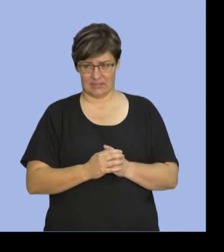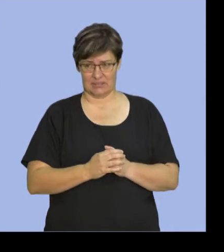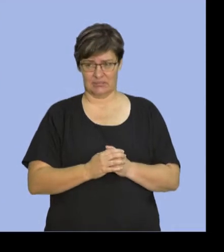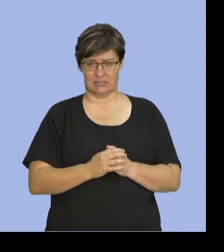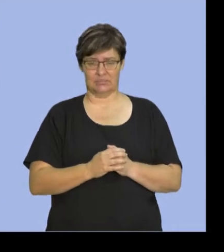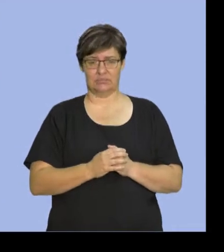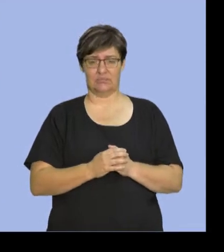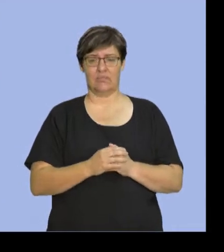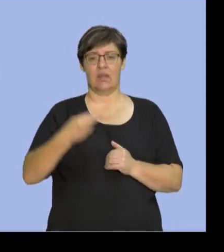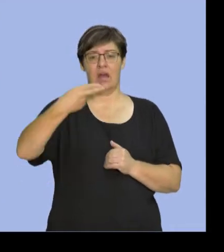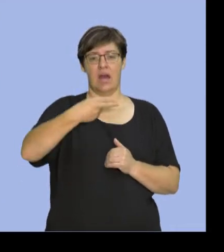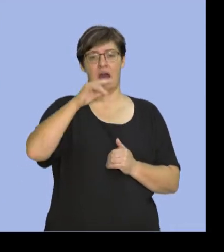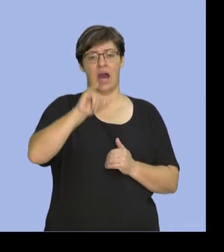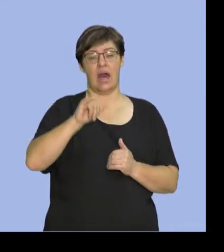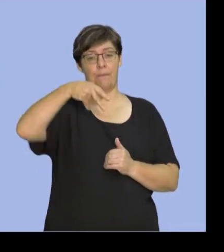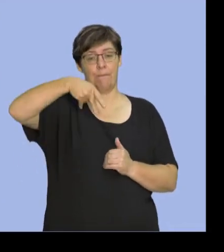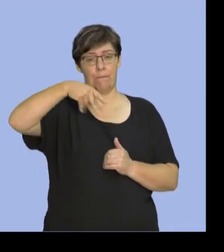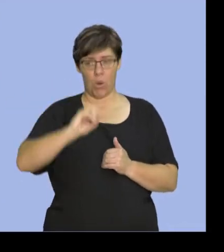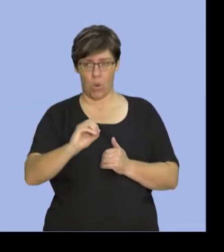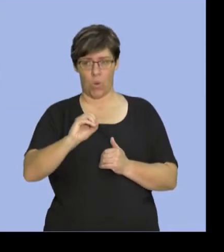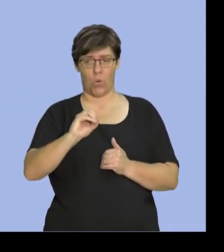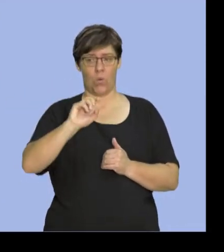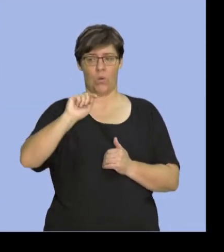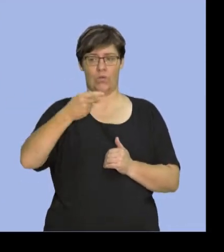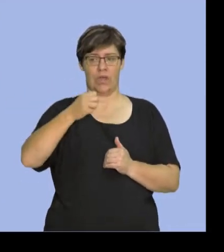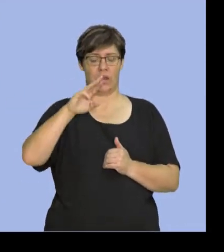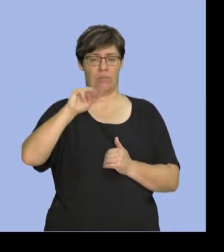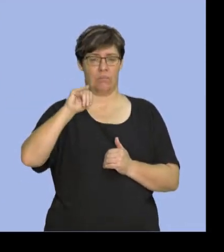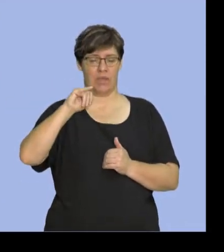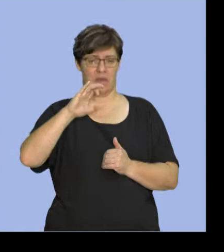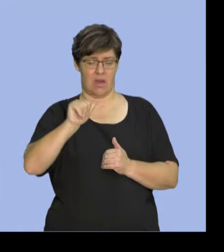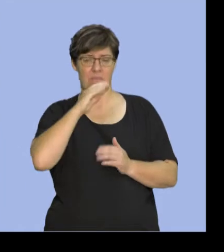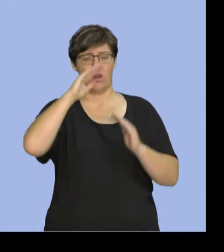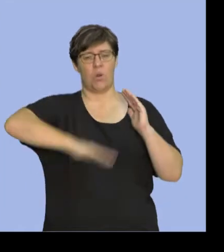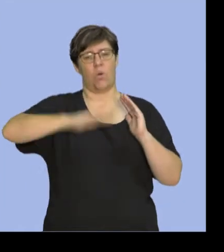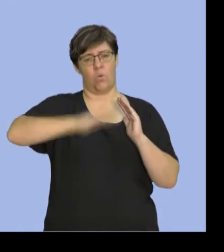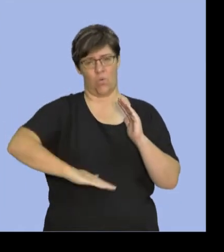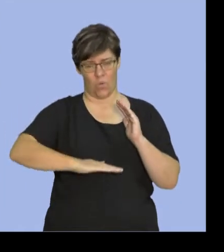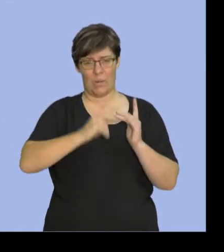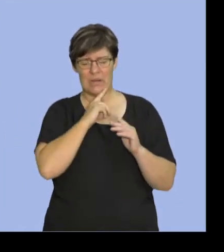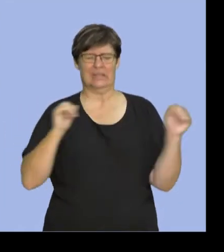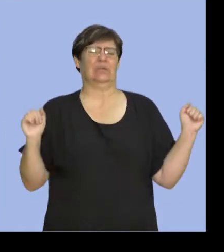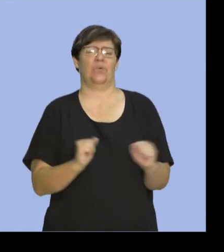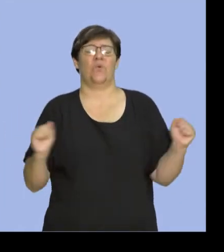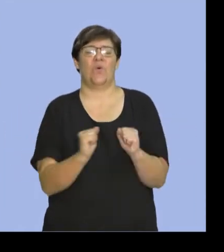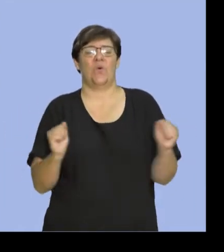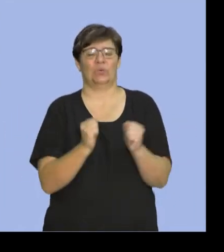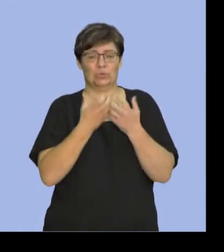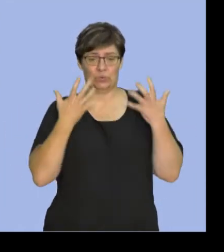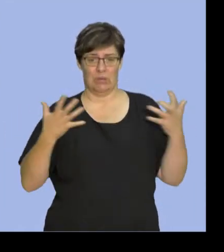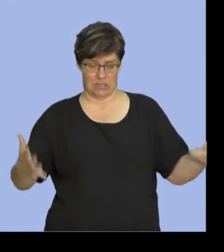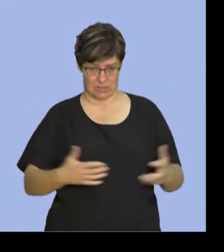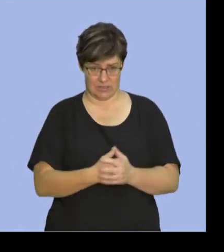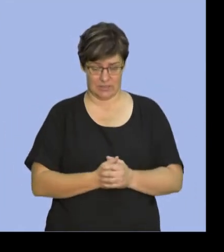temperature, and then hypo. I often use the word low to remind me that these are individuals or temperatures